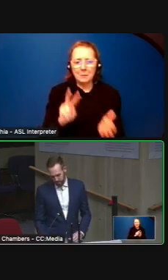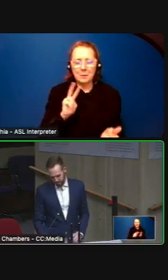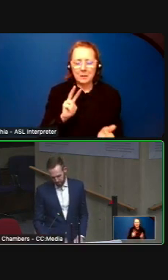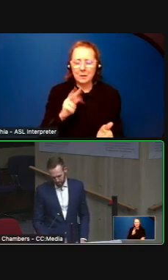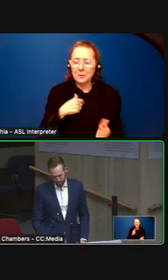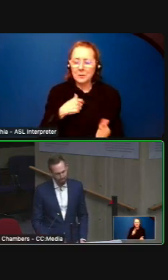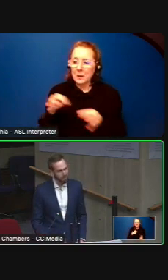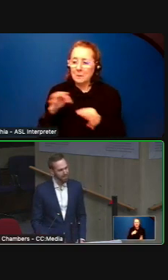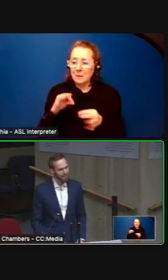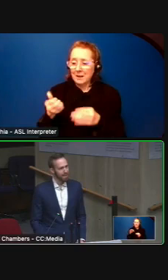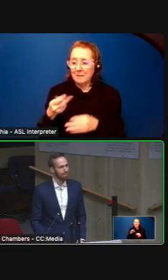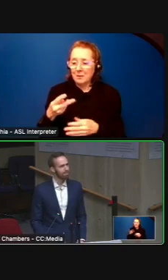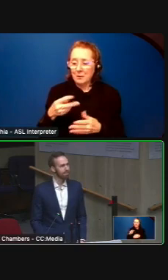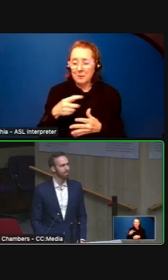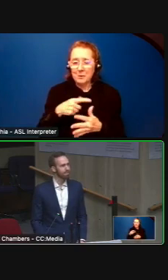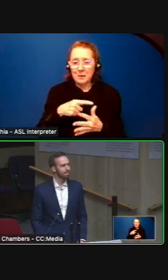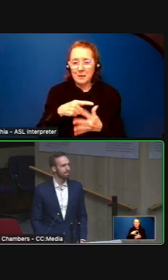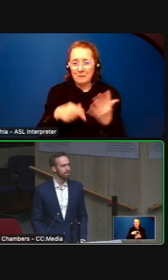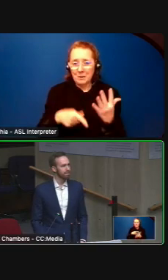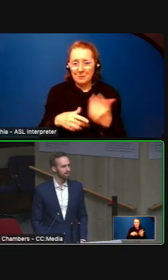those to let you know some of what's to come.